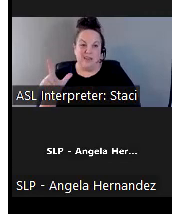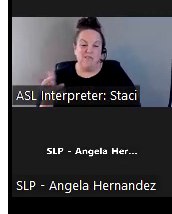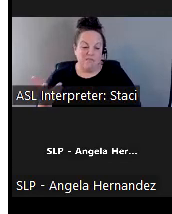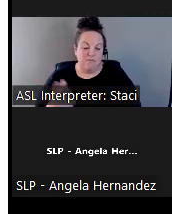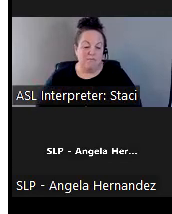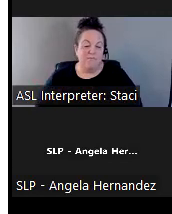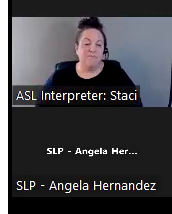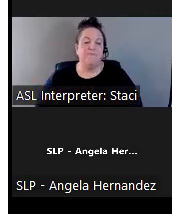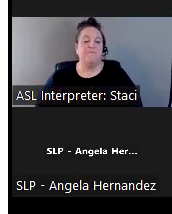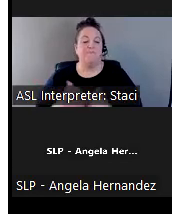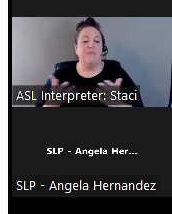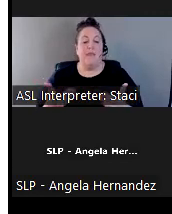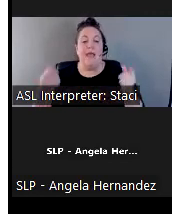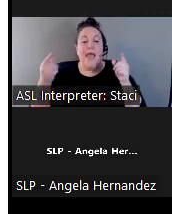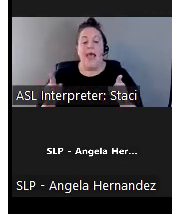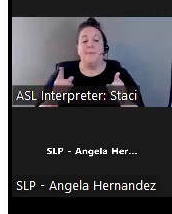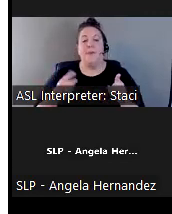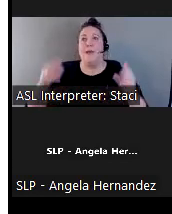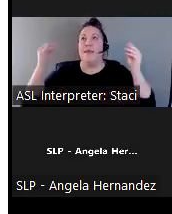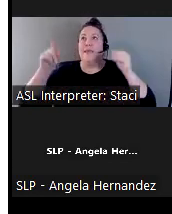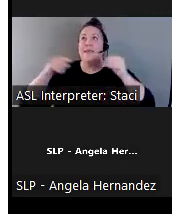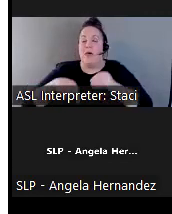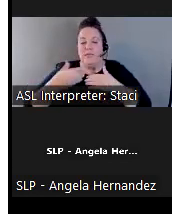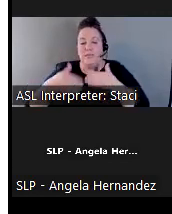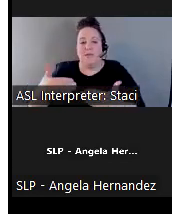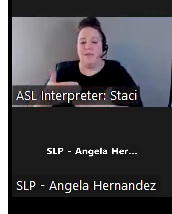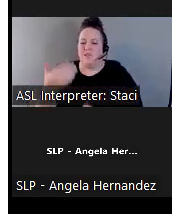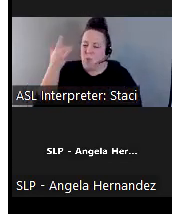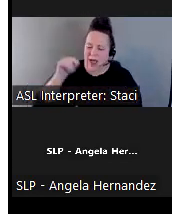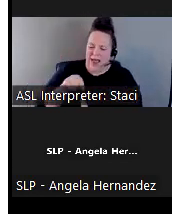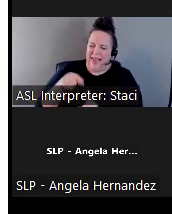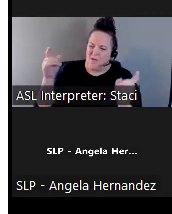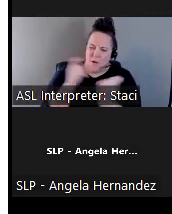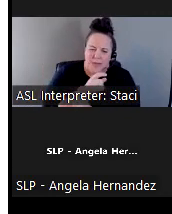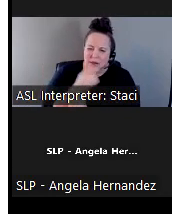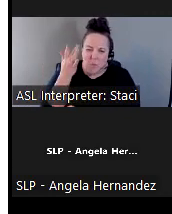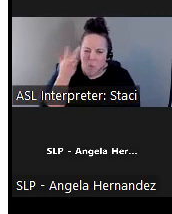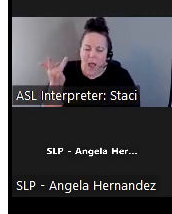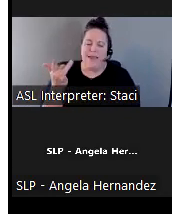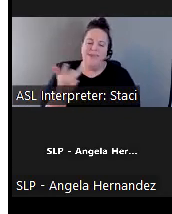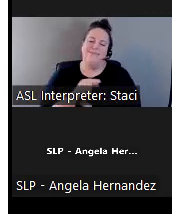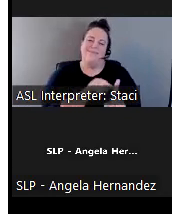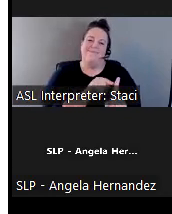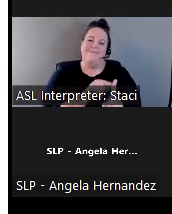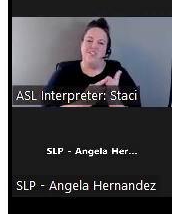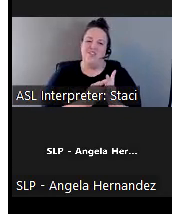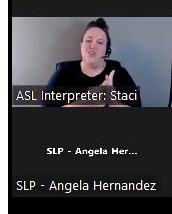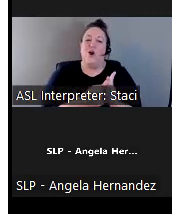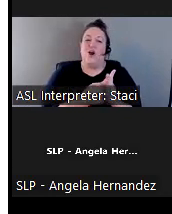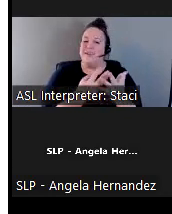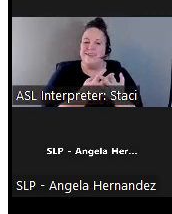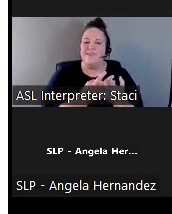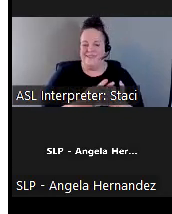And so when we think about that process, why is it so complicated? Well, we know it begins with screening, right? And that birthing